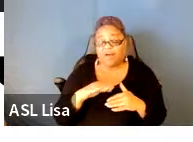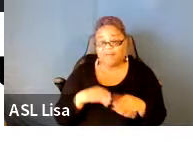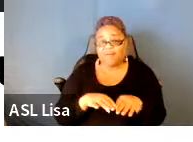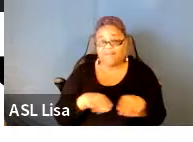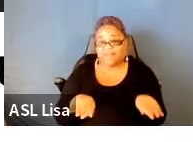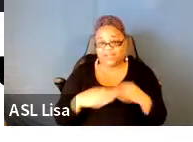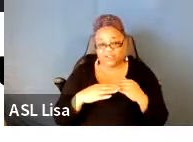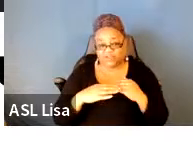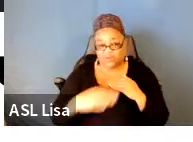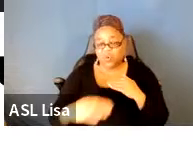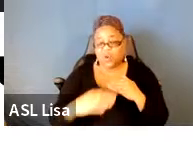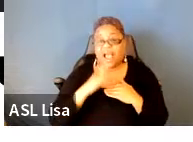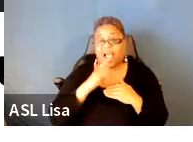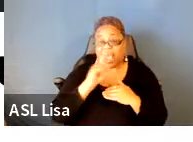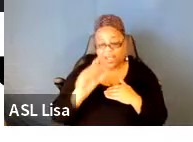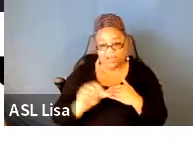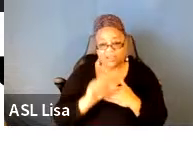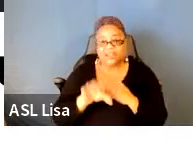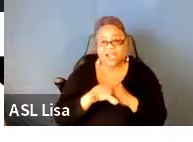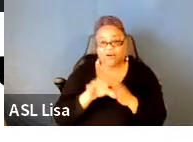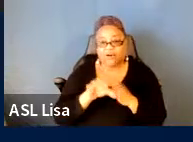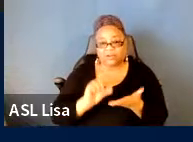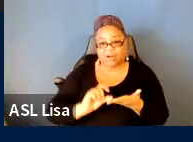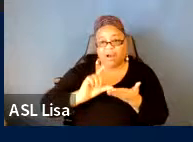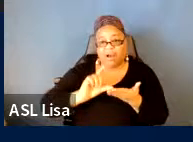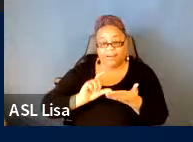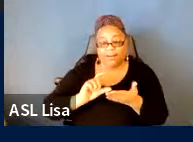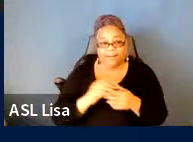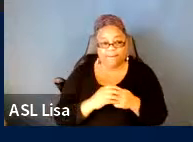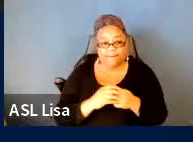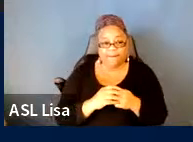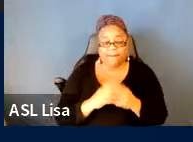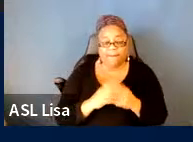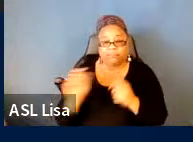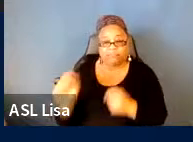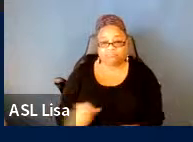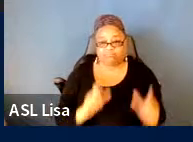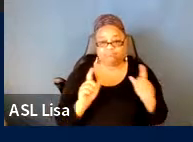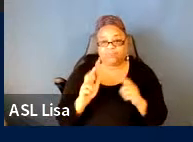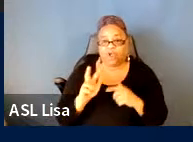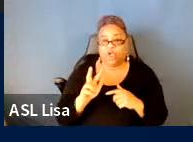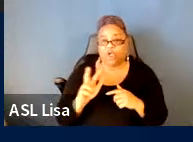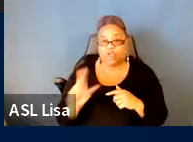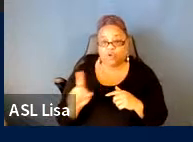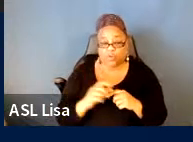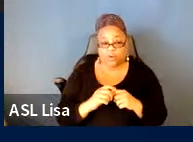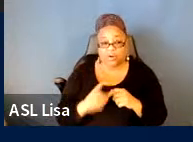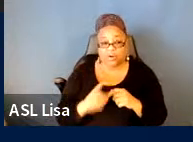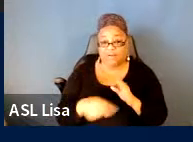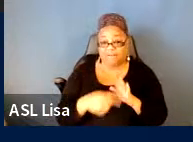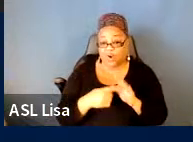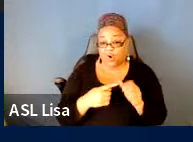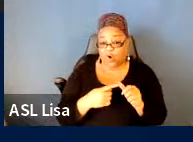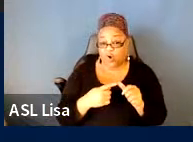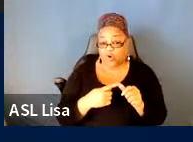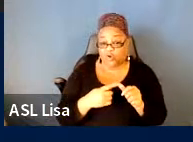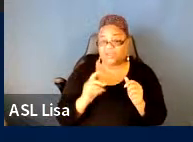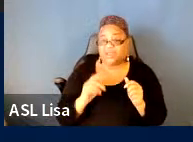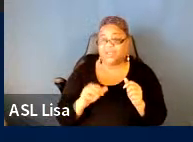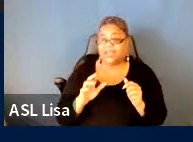height. Next slide, please. Slide 31. First, character case.